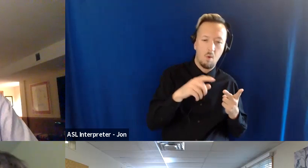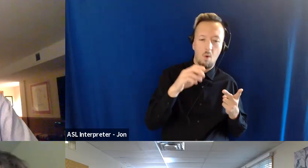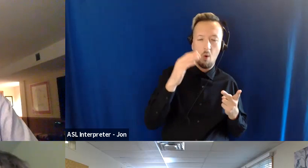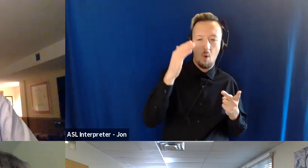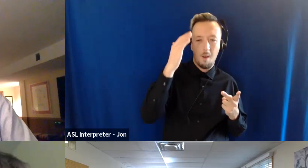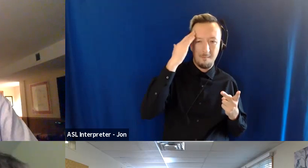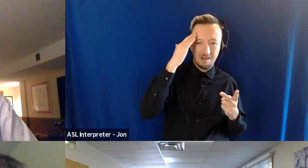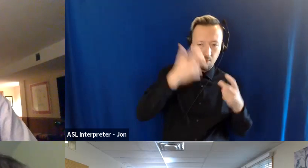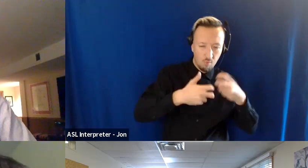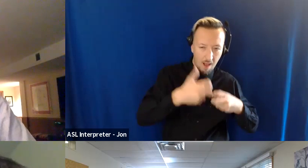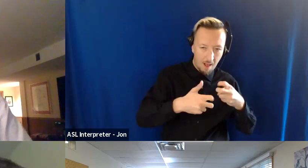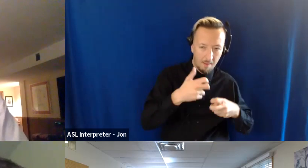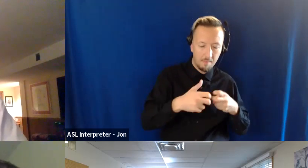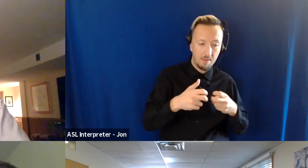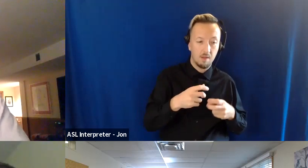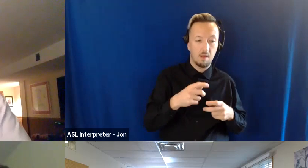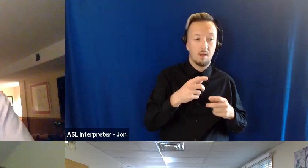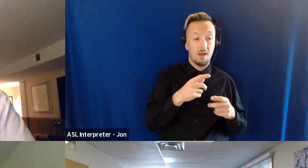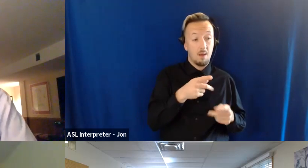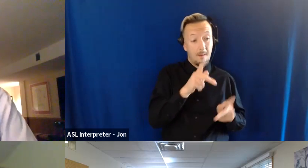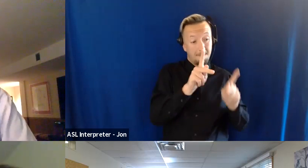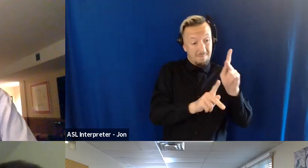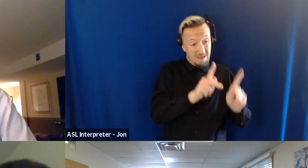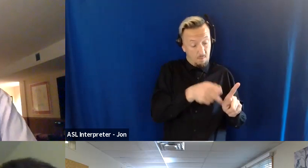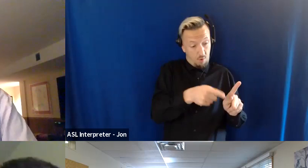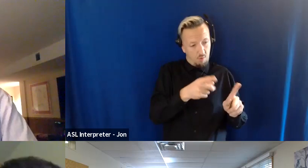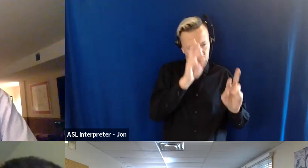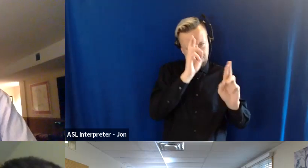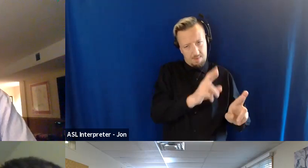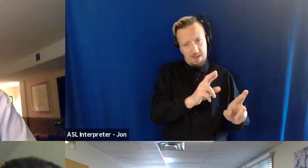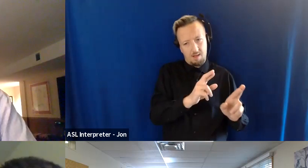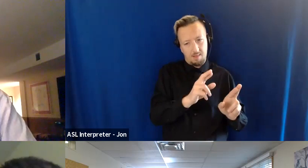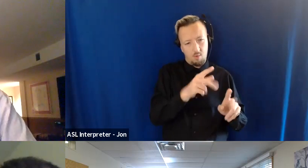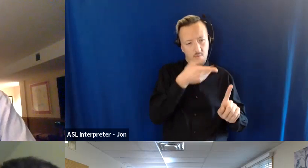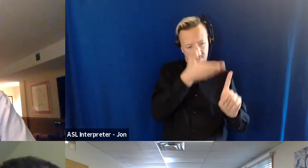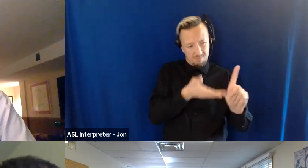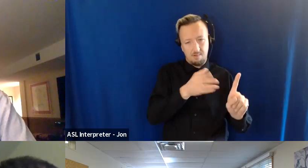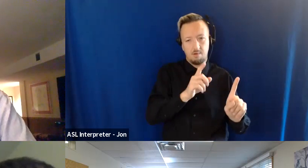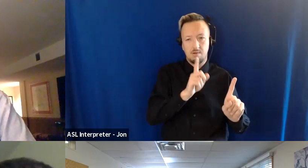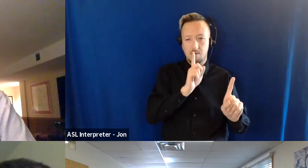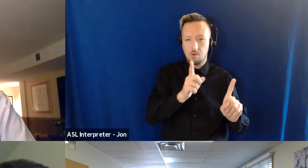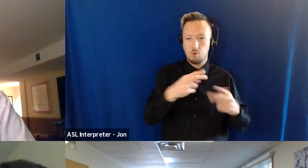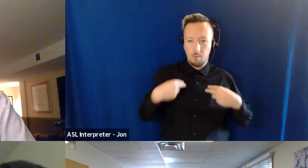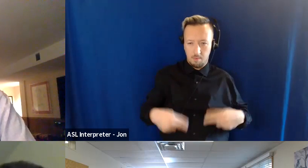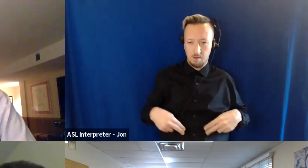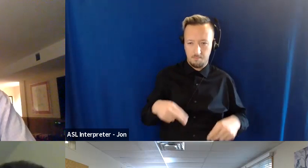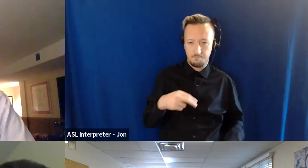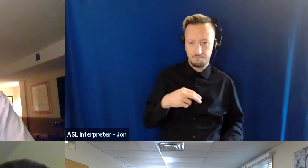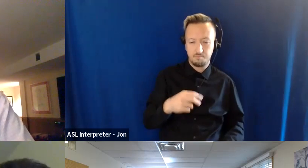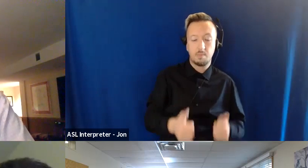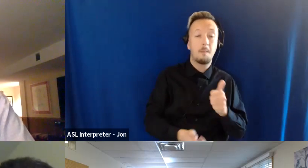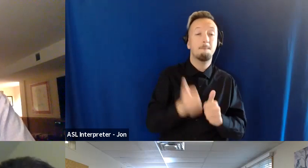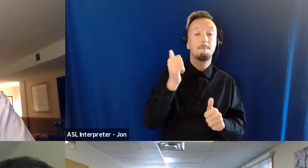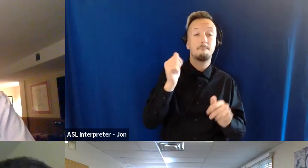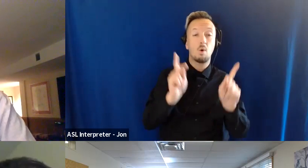Just sweet, lovable people. And today most people look